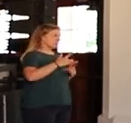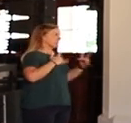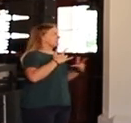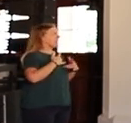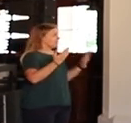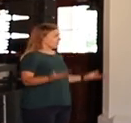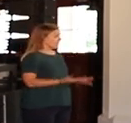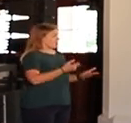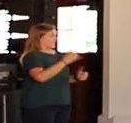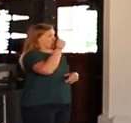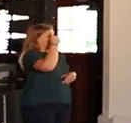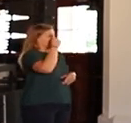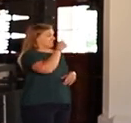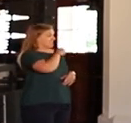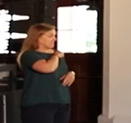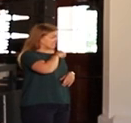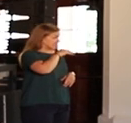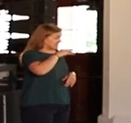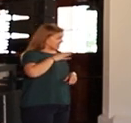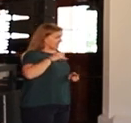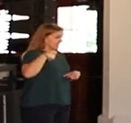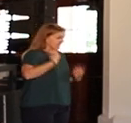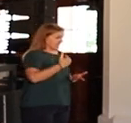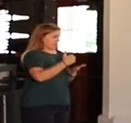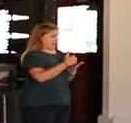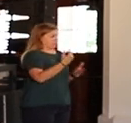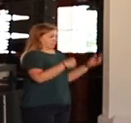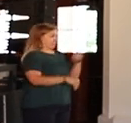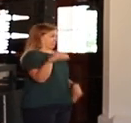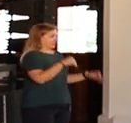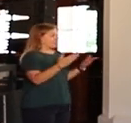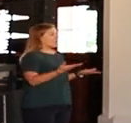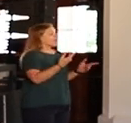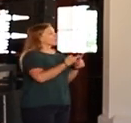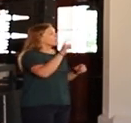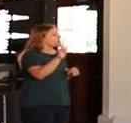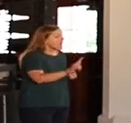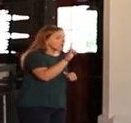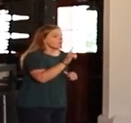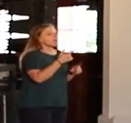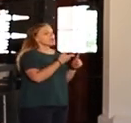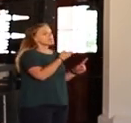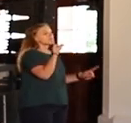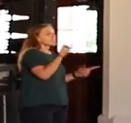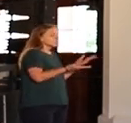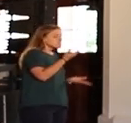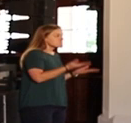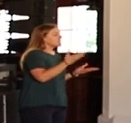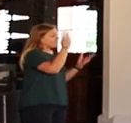you're here. If you think about the staff who helped you move in this morning, they might have been from the library. They might have been part of